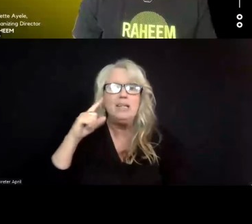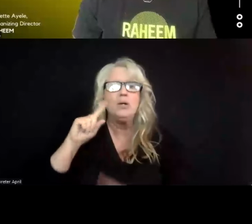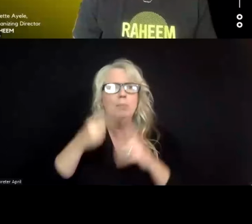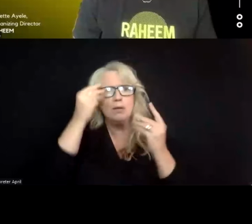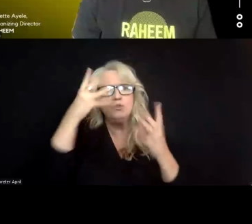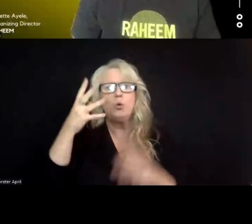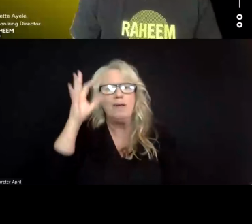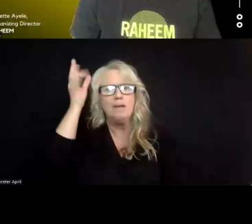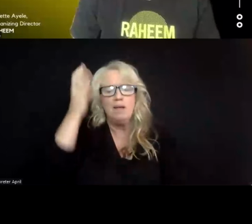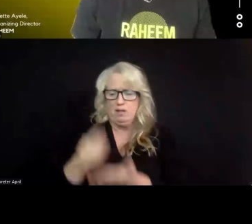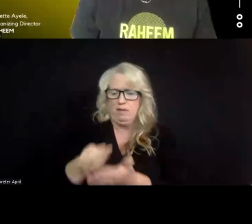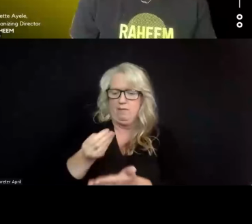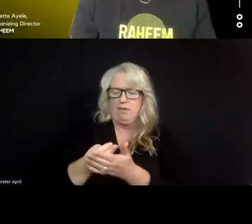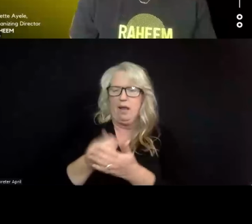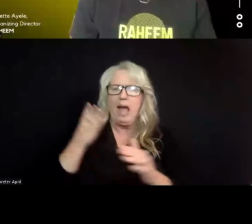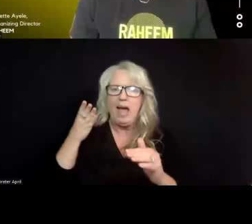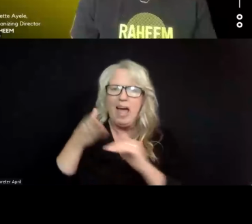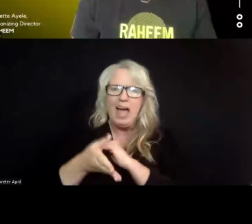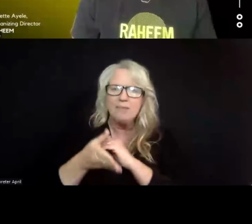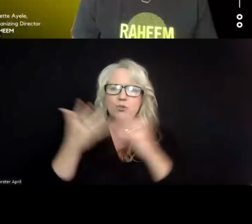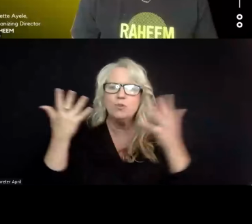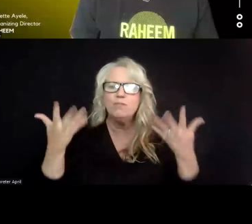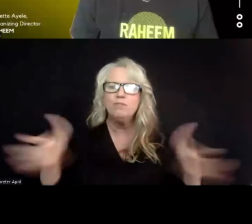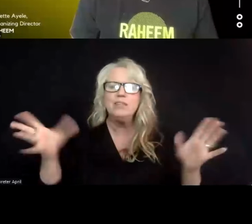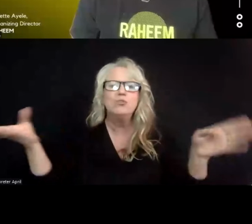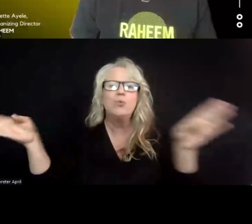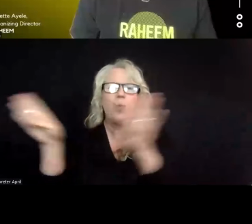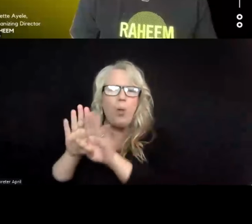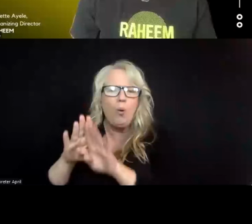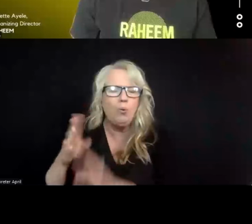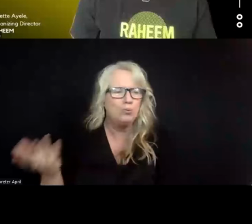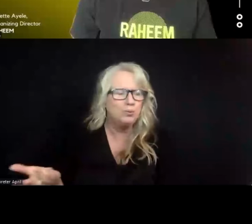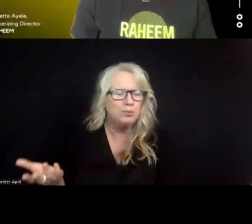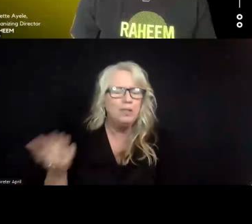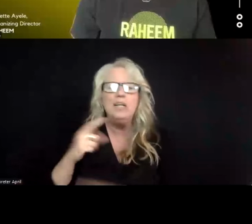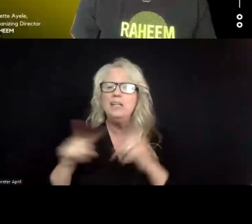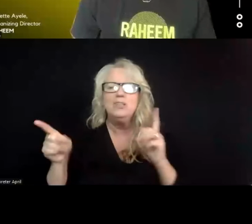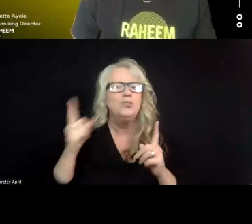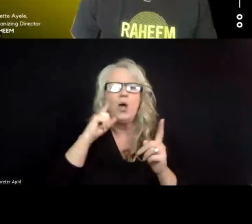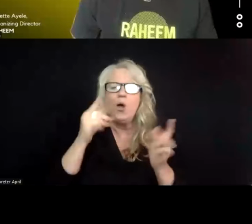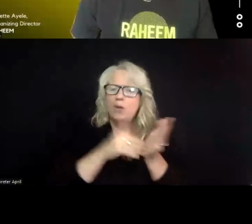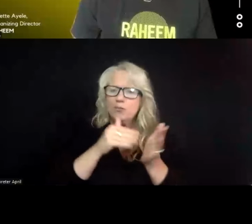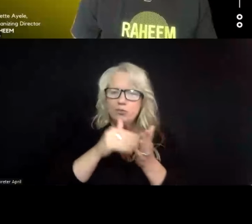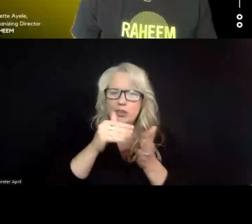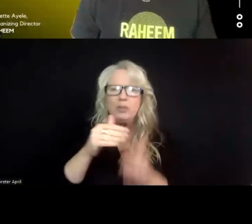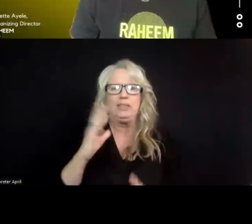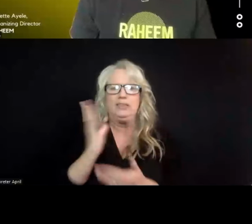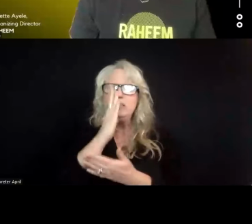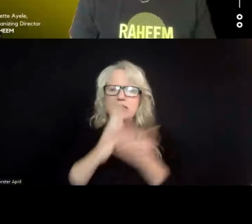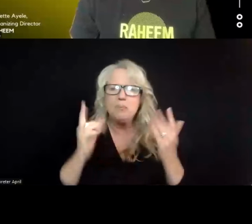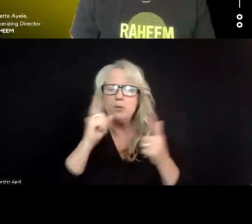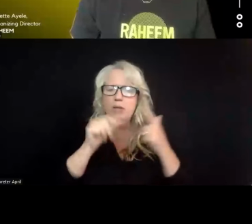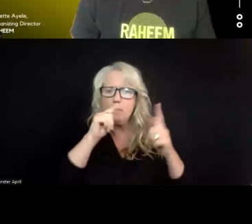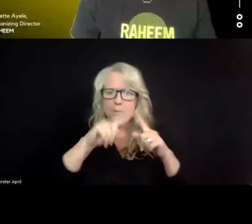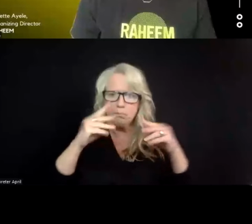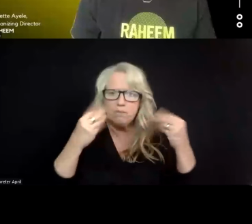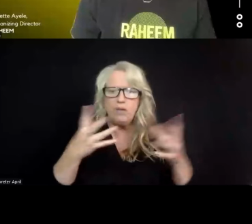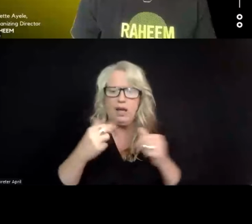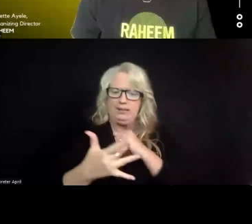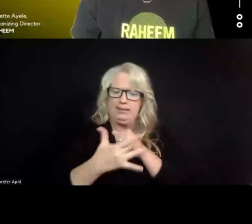funding opportunities after they've already been closed. There's also very infrequently someone to provide